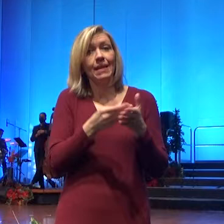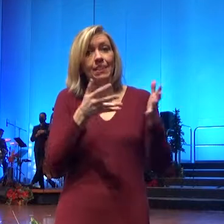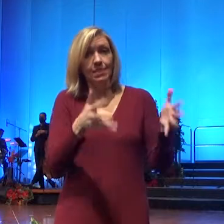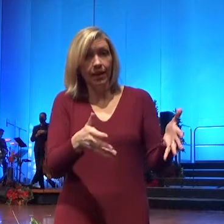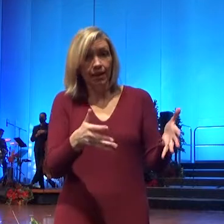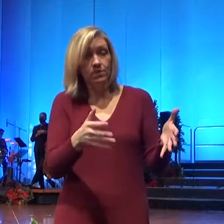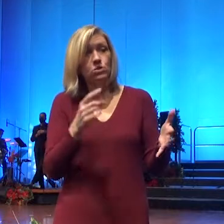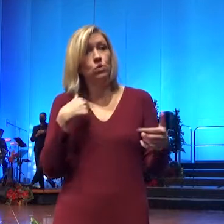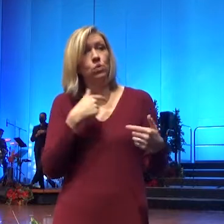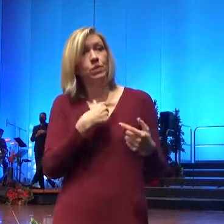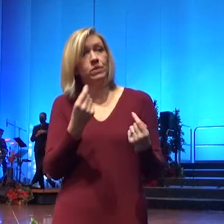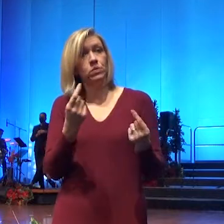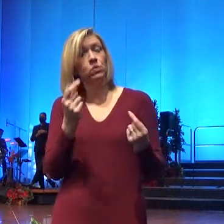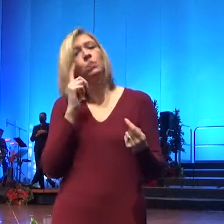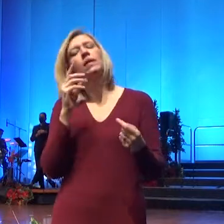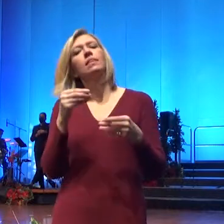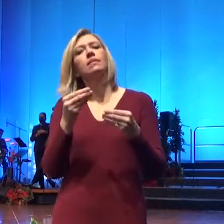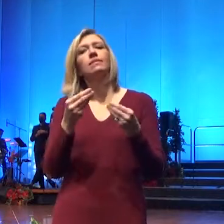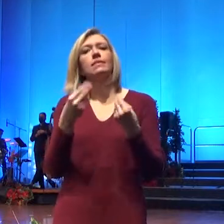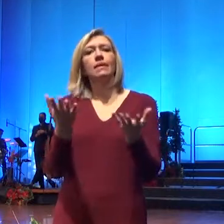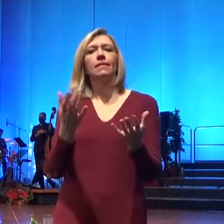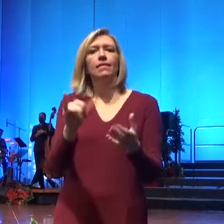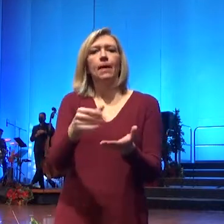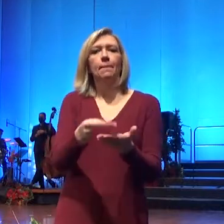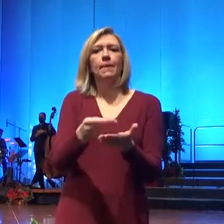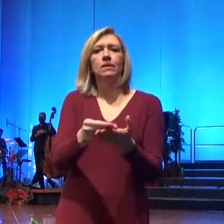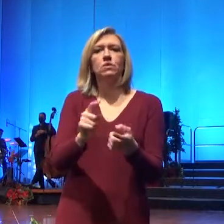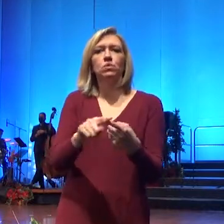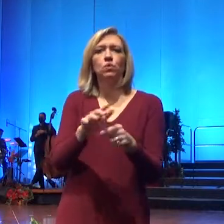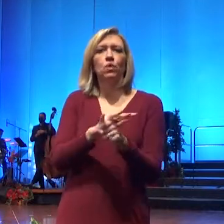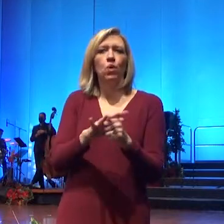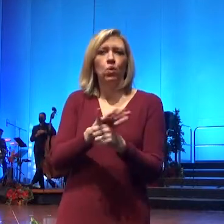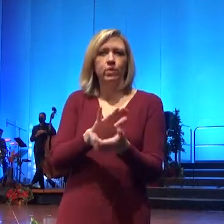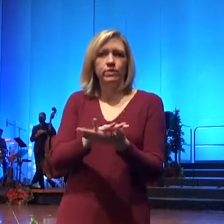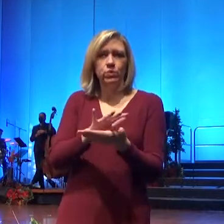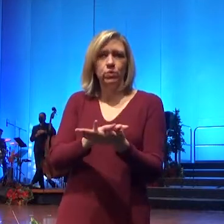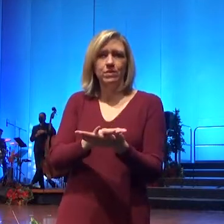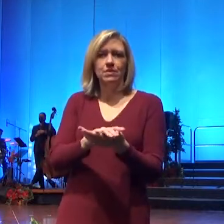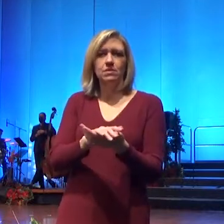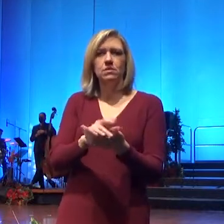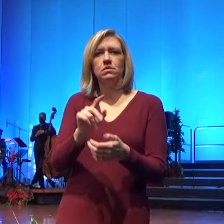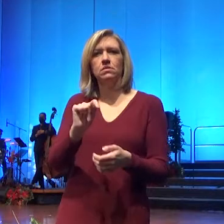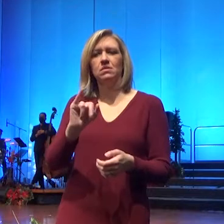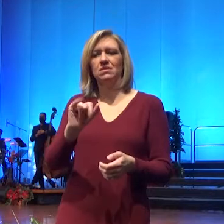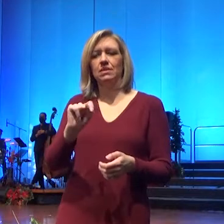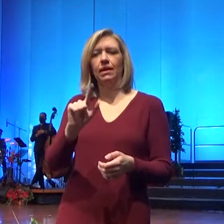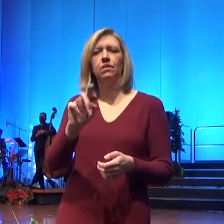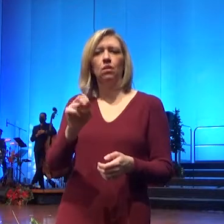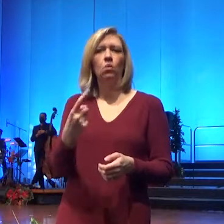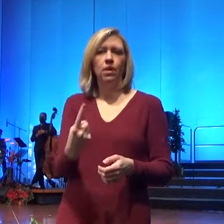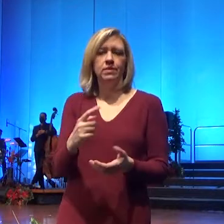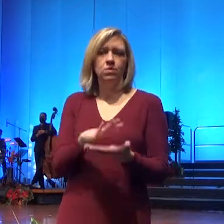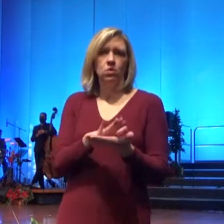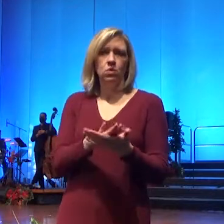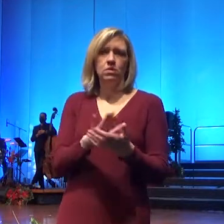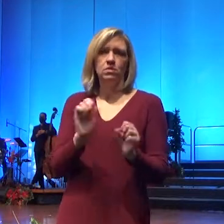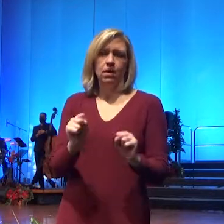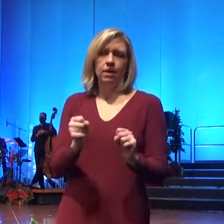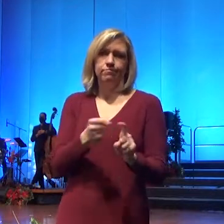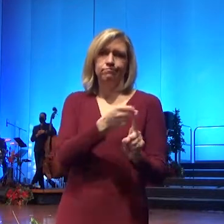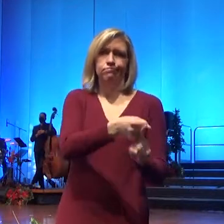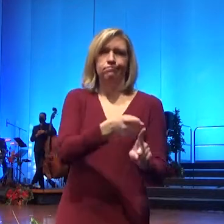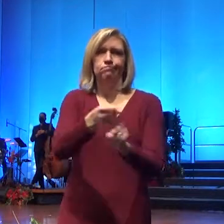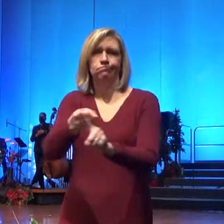what we'll do is we will give the rest of that money to the local schools, these Title I schools, so that we can make a difference